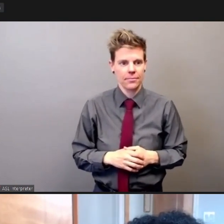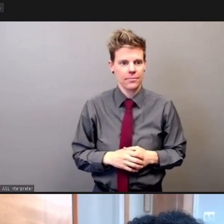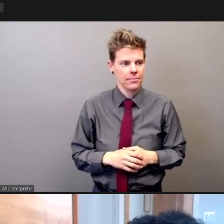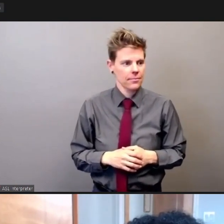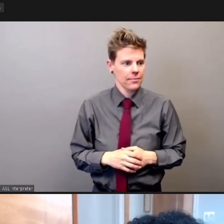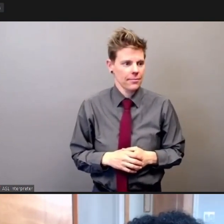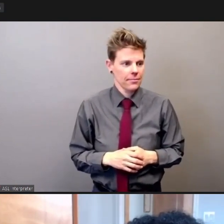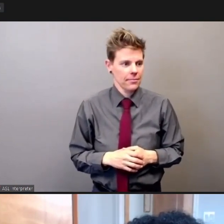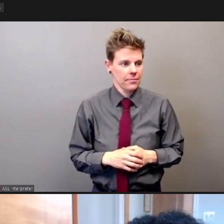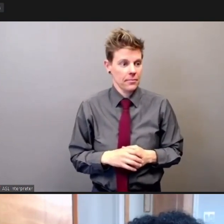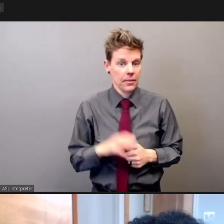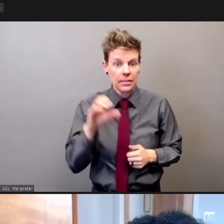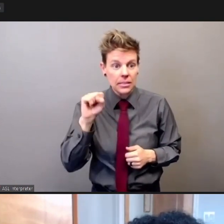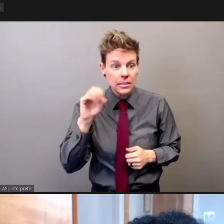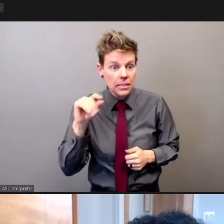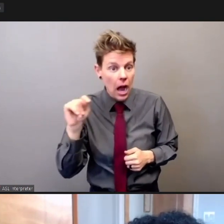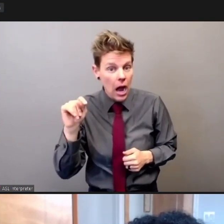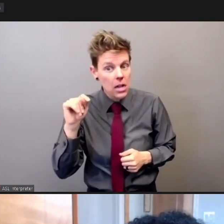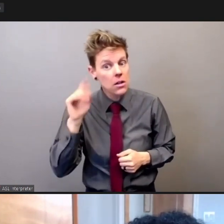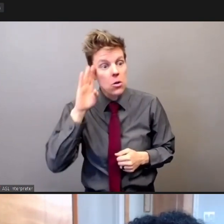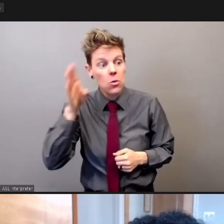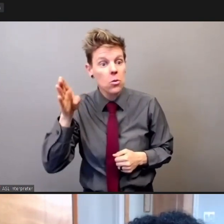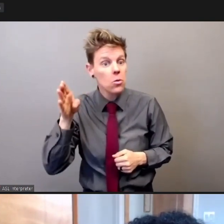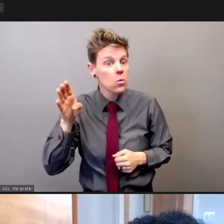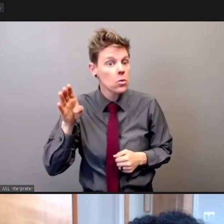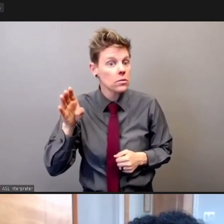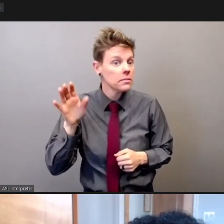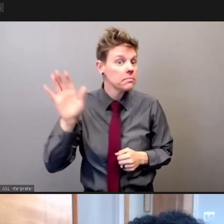Scott, you're unmuted if you want to go ahead and ask your question.